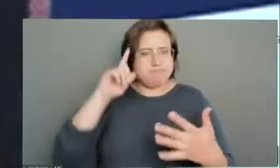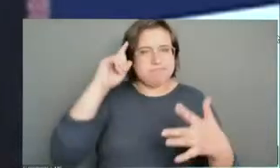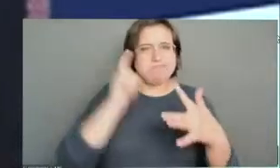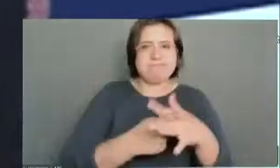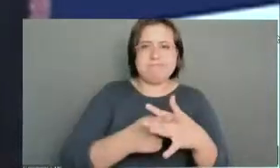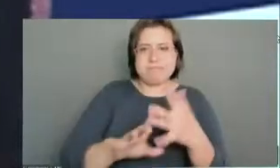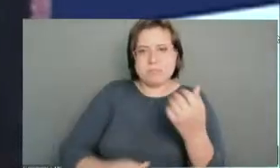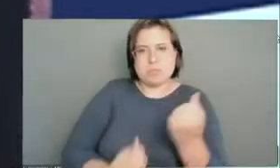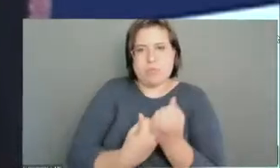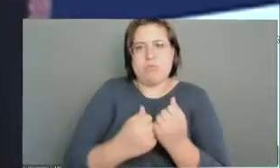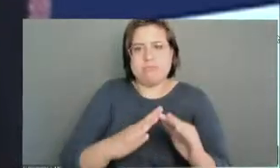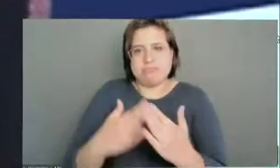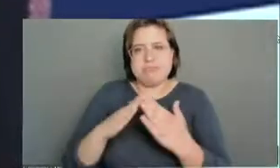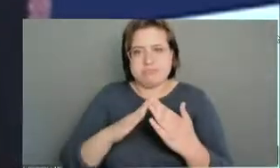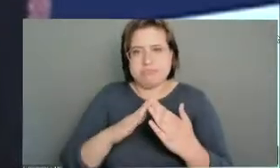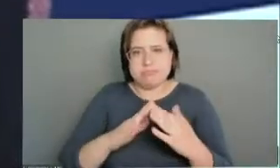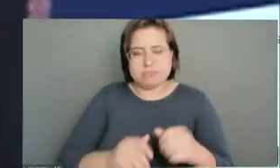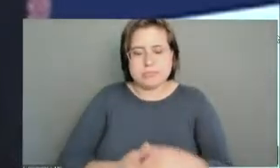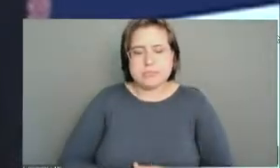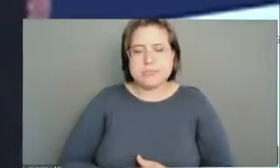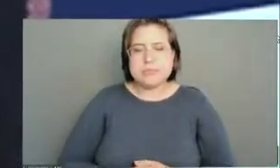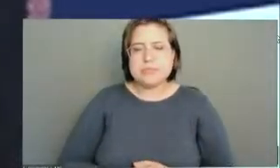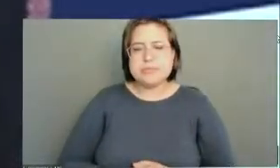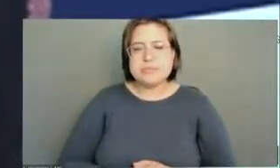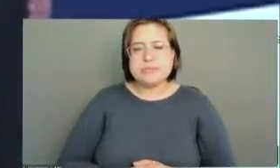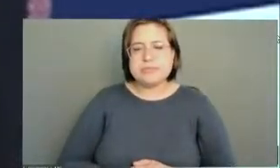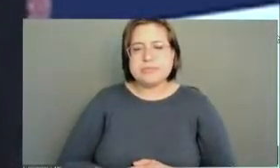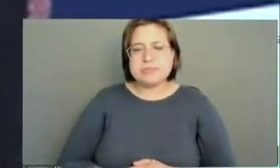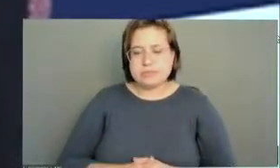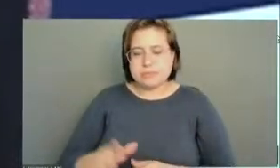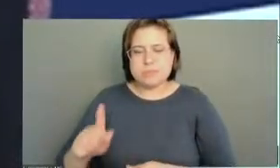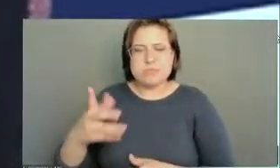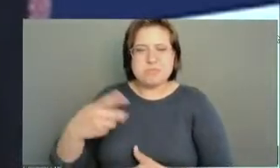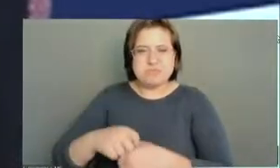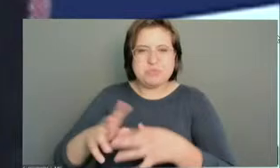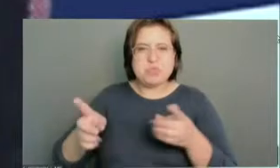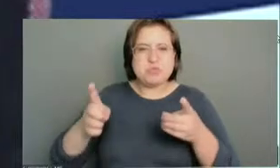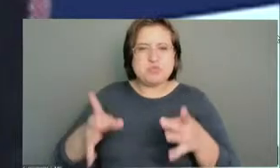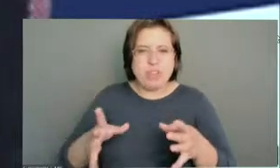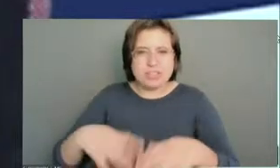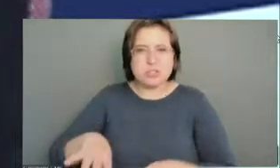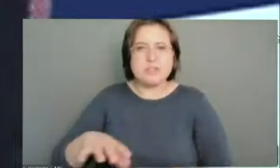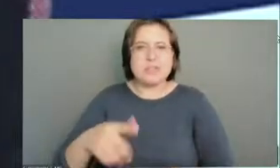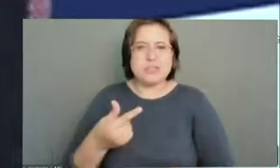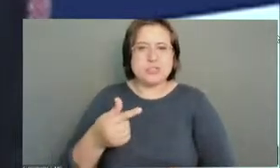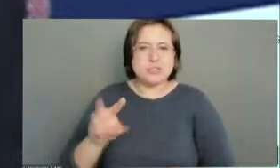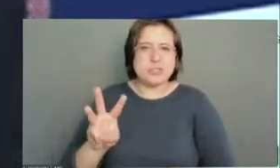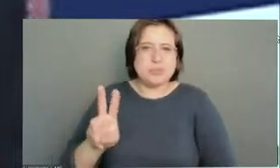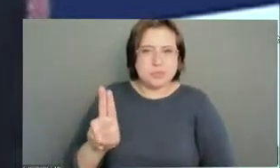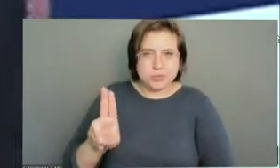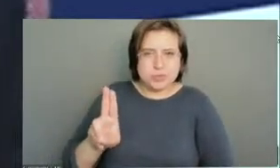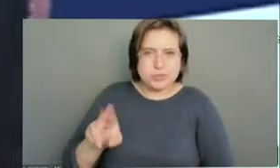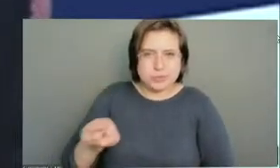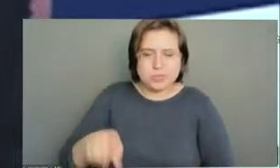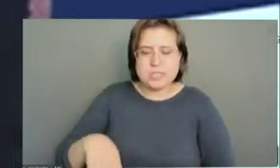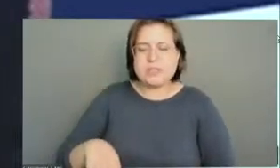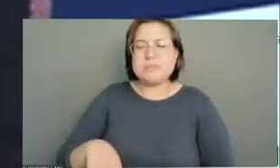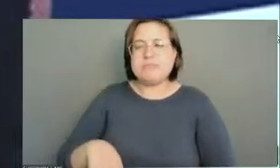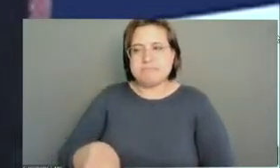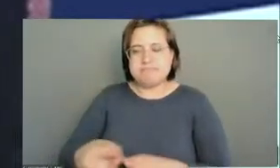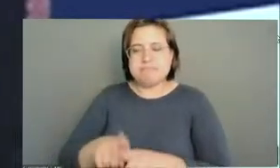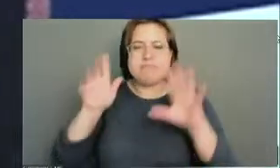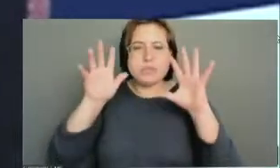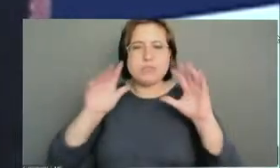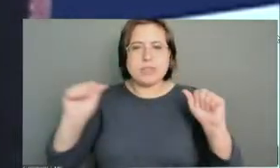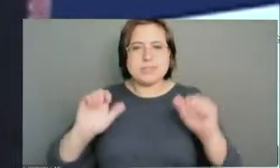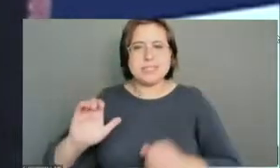He served previously as director of the Center for Healthcare Quality at the George Washington University and as president and CEO of